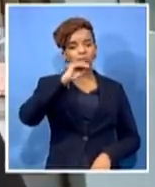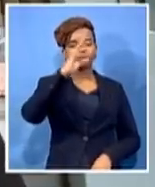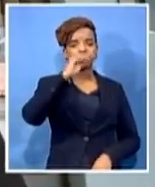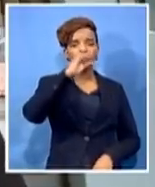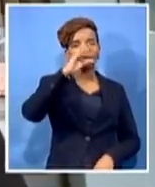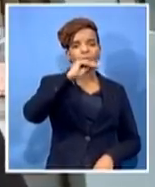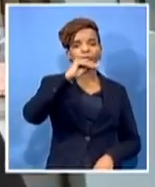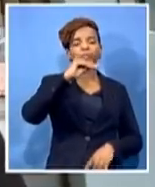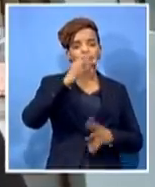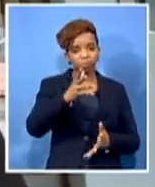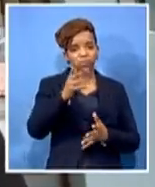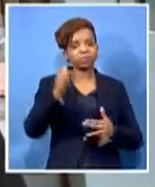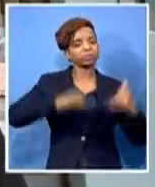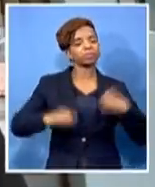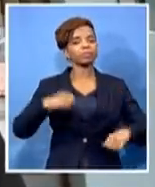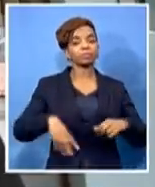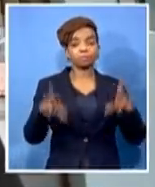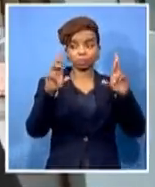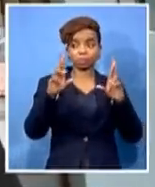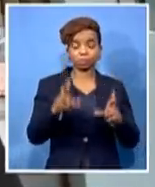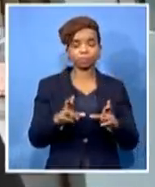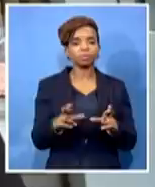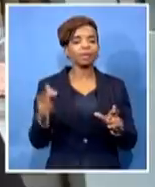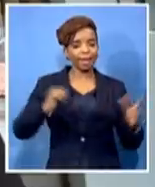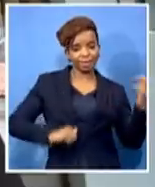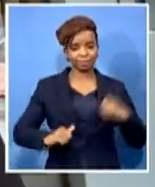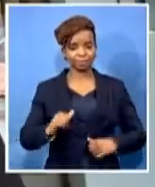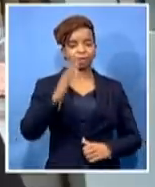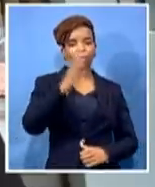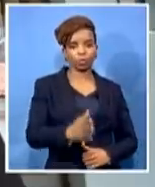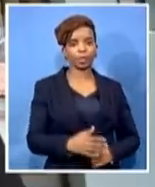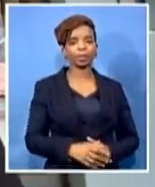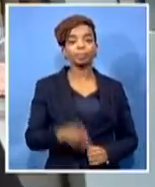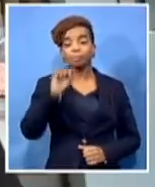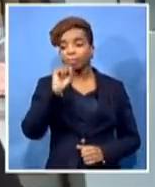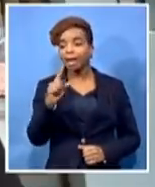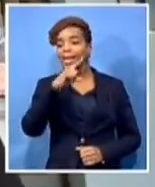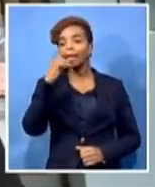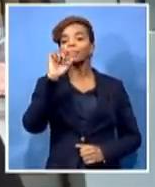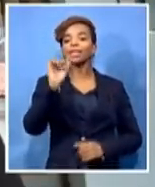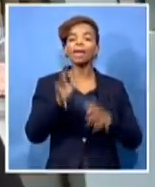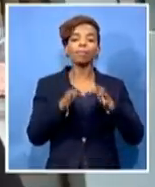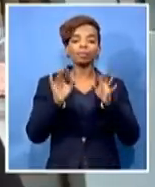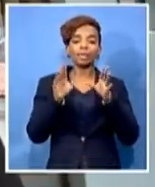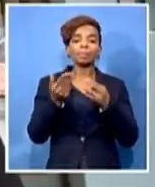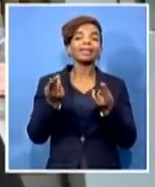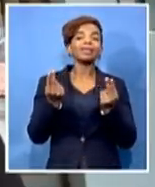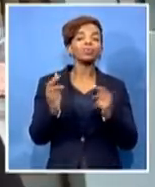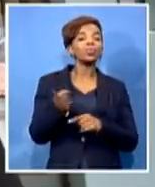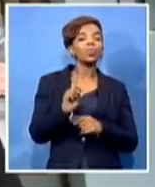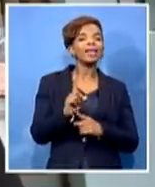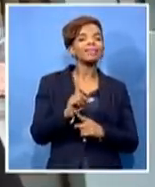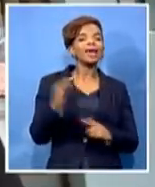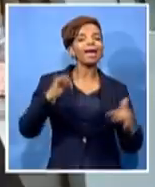Africa is about. Yeah. Let's give him a fair chance. The little bit of pedigree he has in